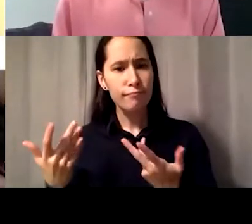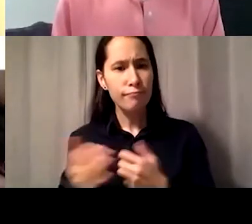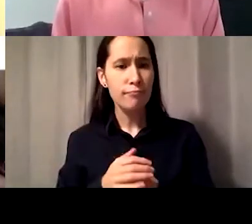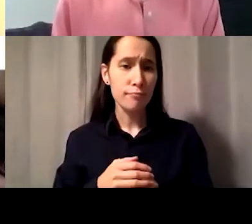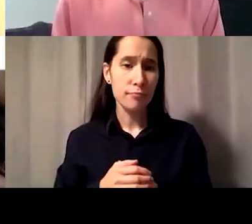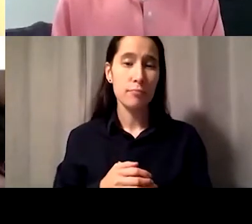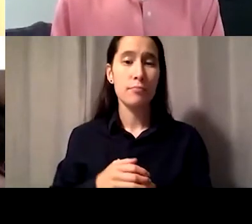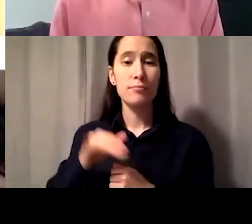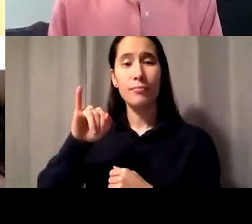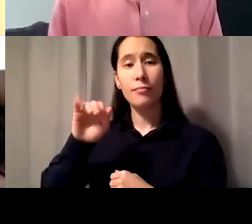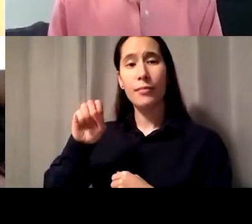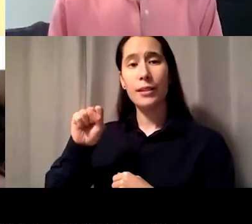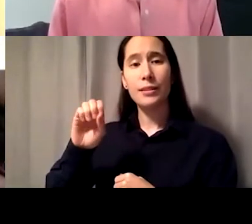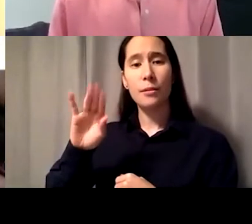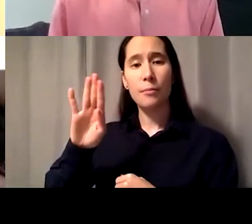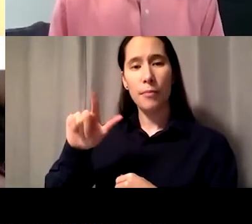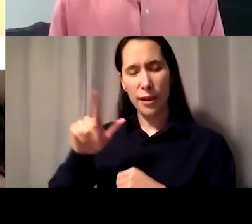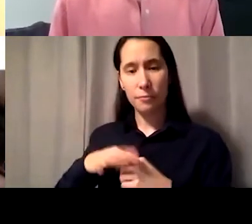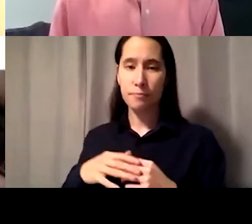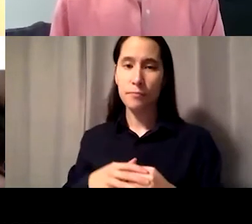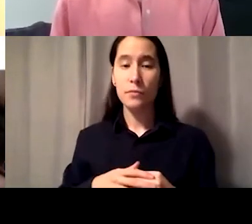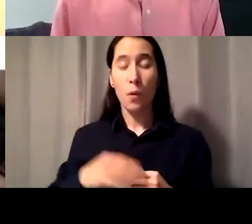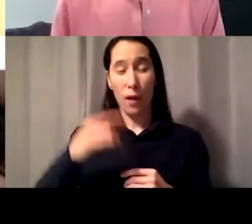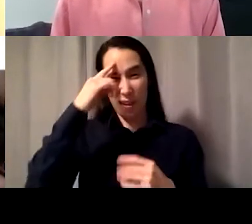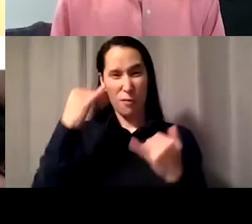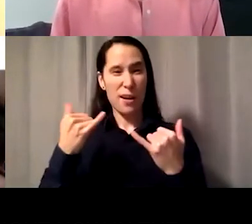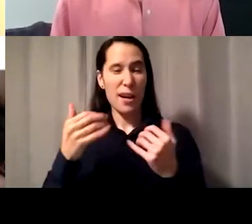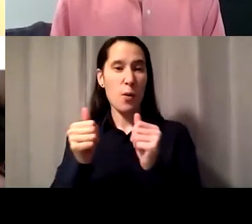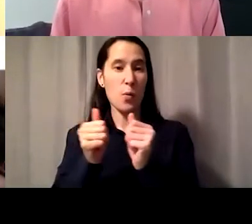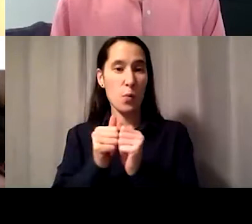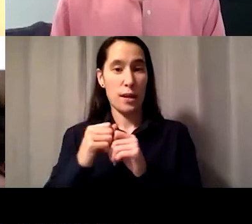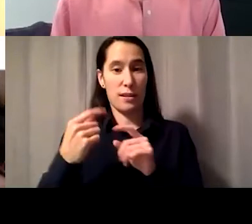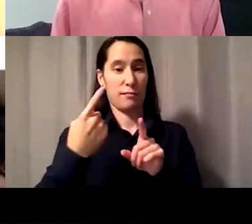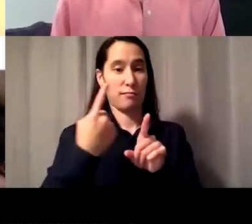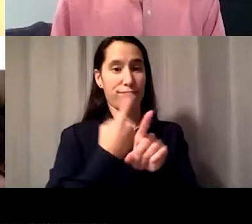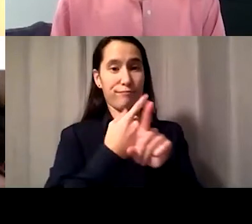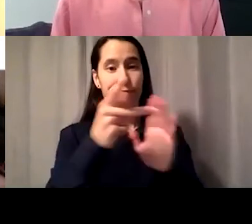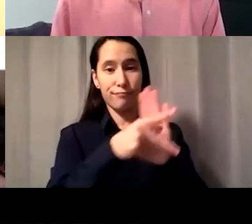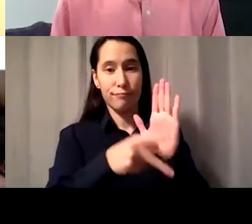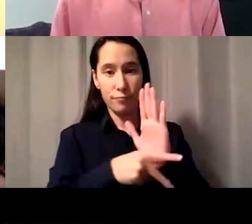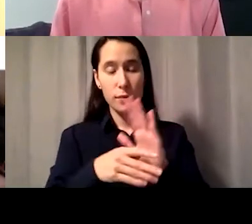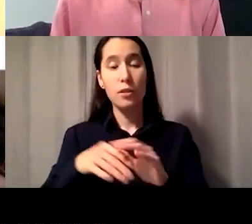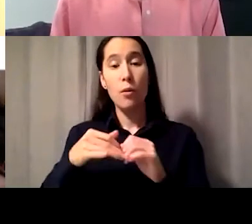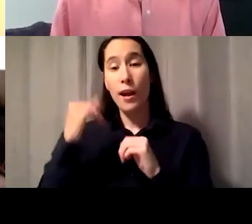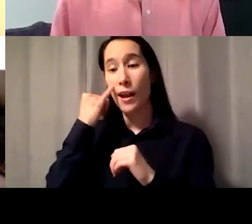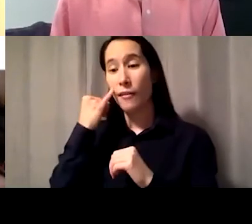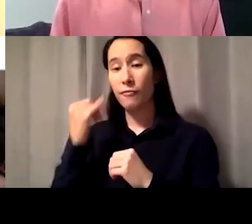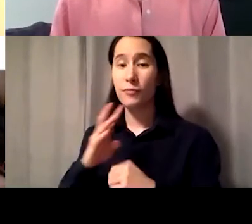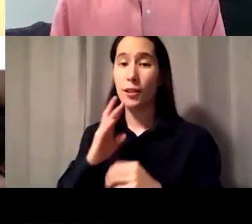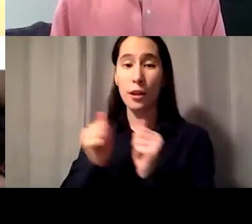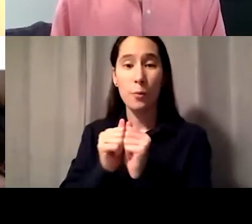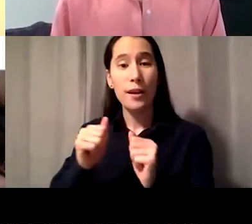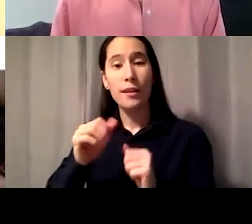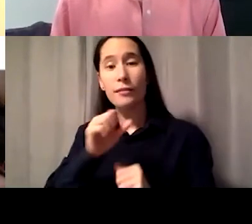I think the idea would be that right now in the regulations, we speak to a resident council, a family council. Some